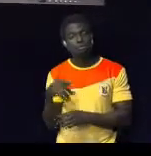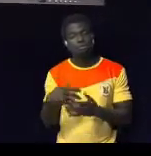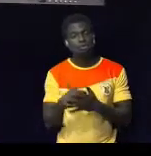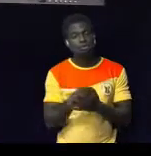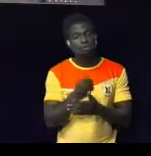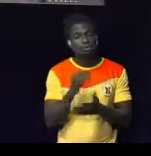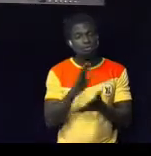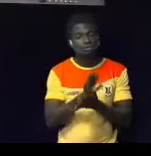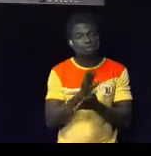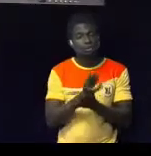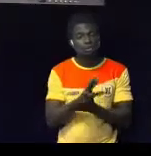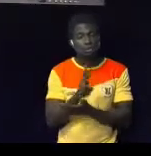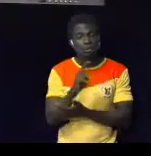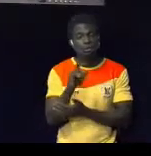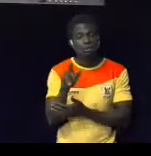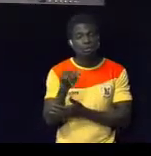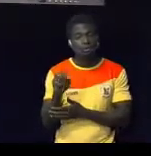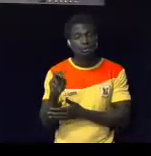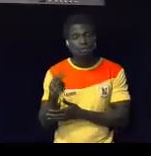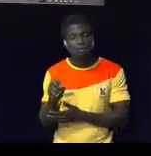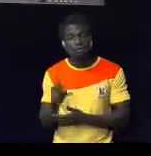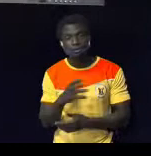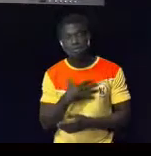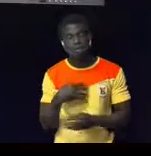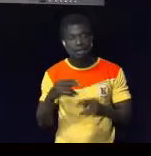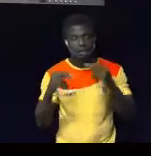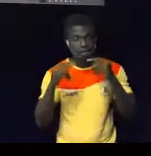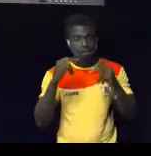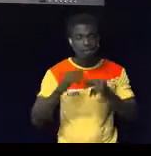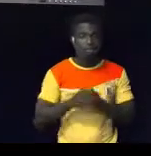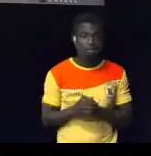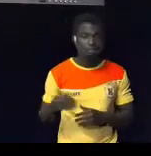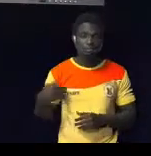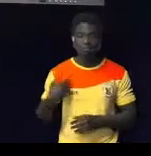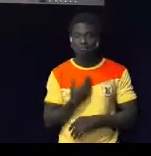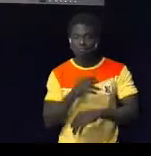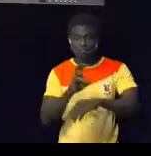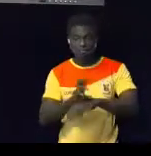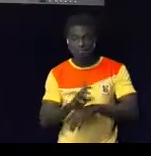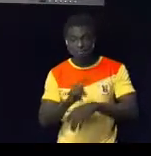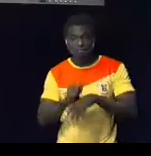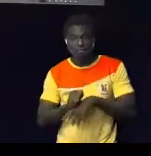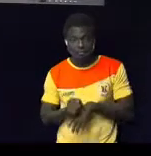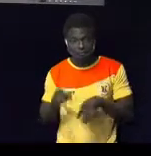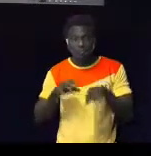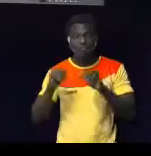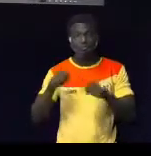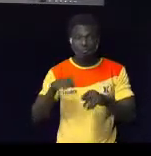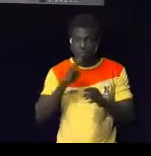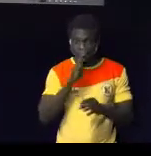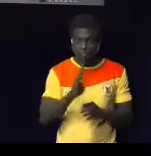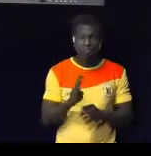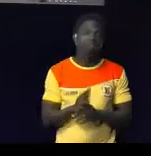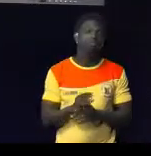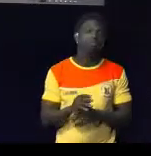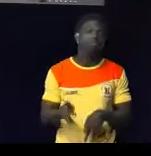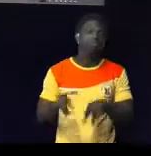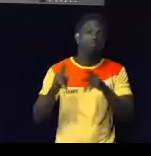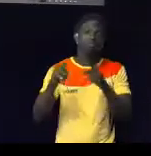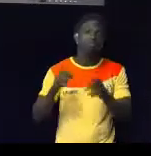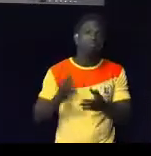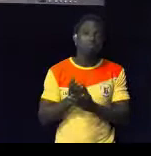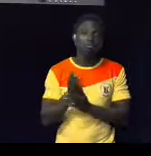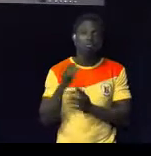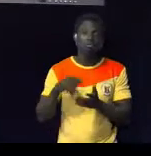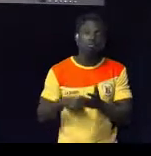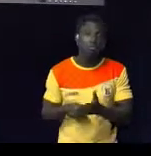radio, newspapers, magazines, and the internet. Our cultural activities can be projected and promoted